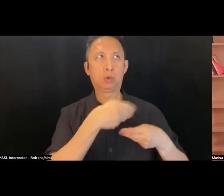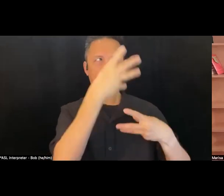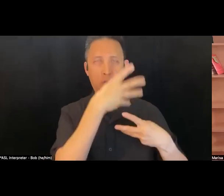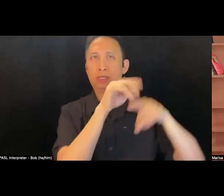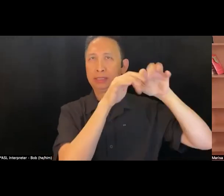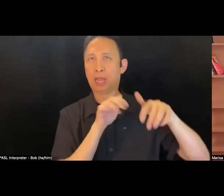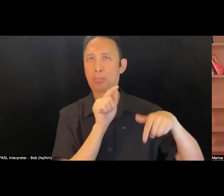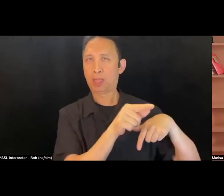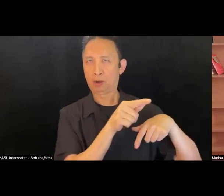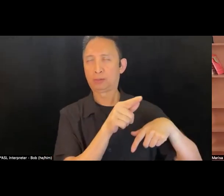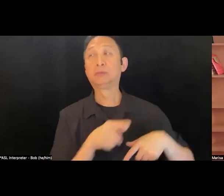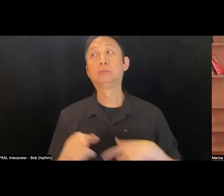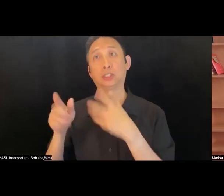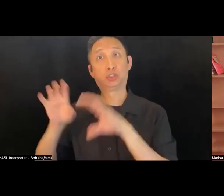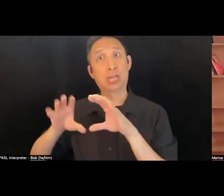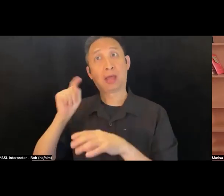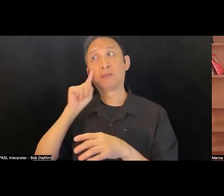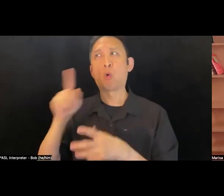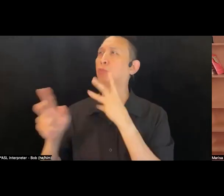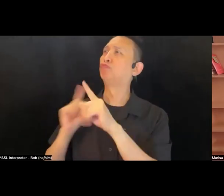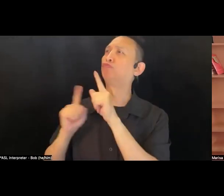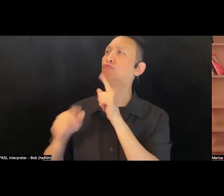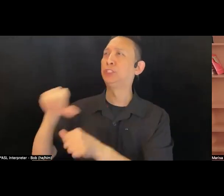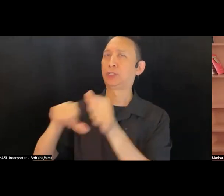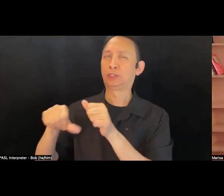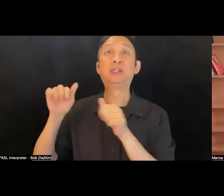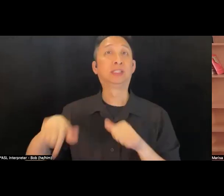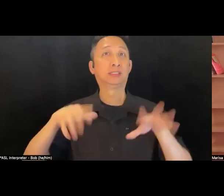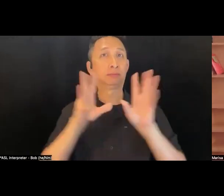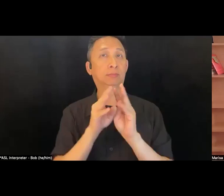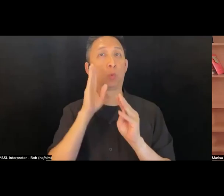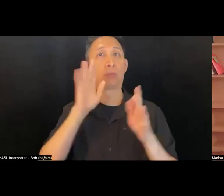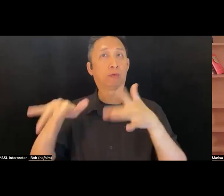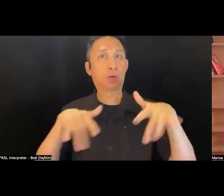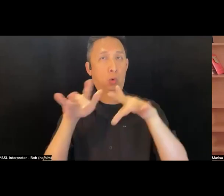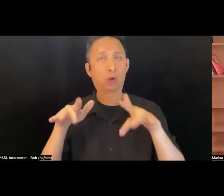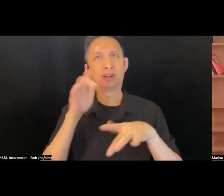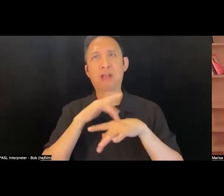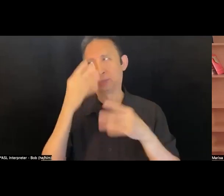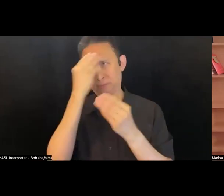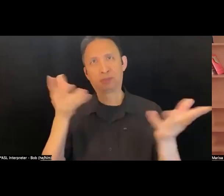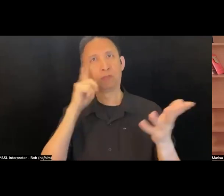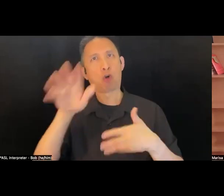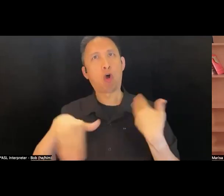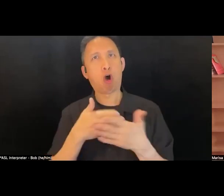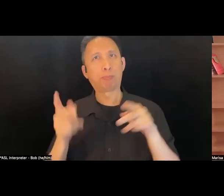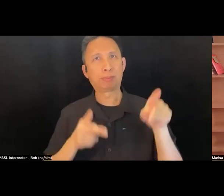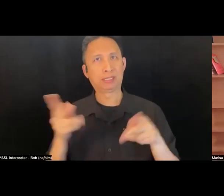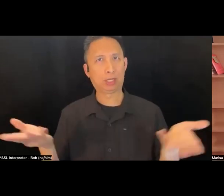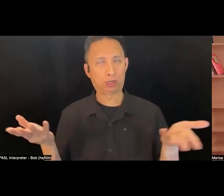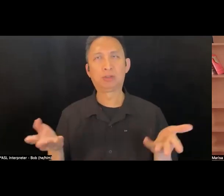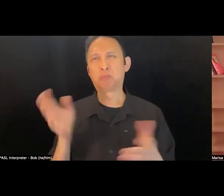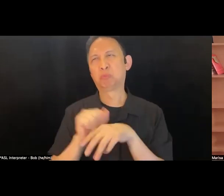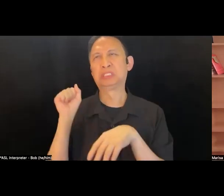other. This session will be recorded and be made available to all who registered for the program. We will send you the recording in a couple of